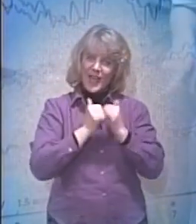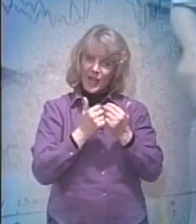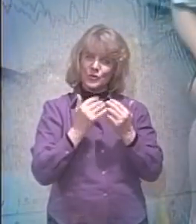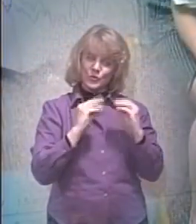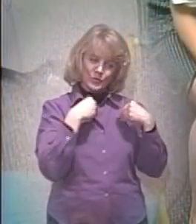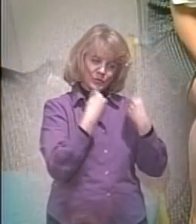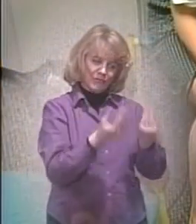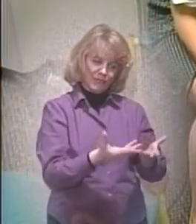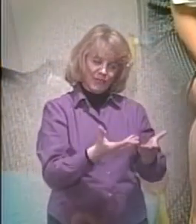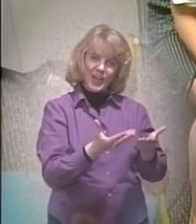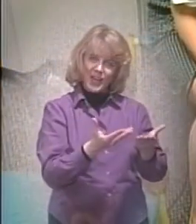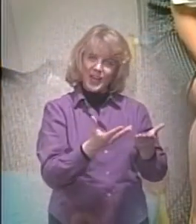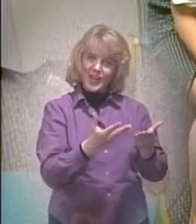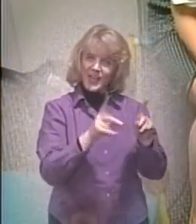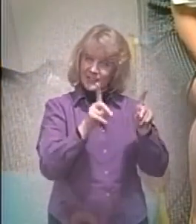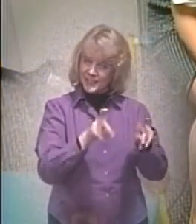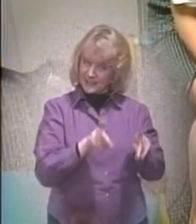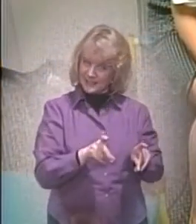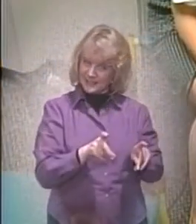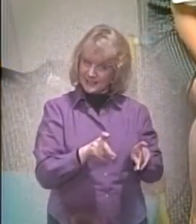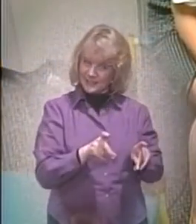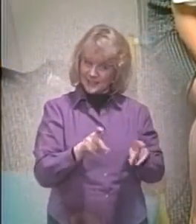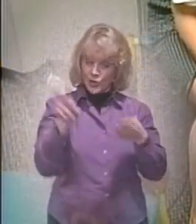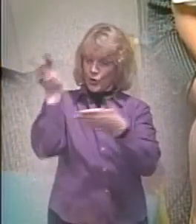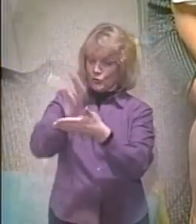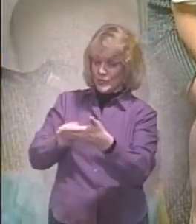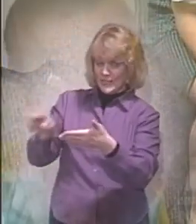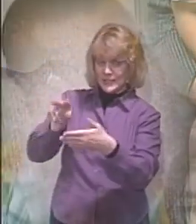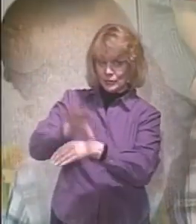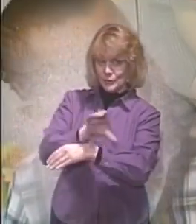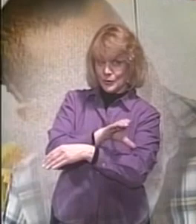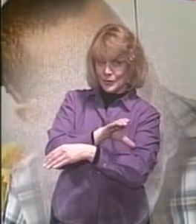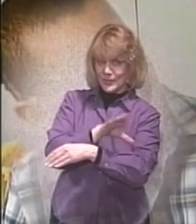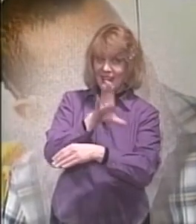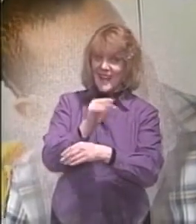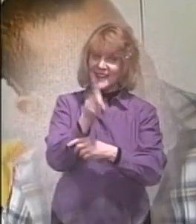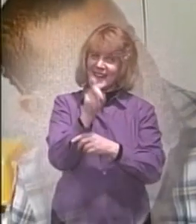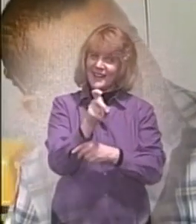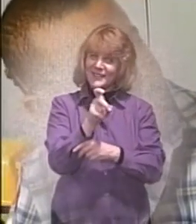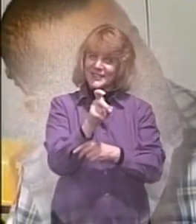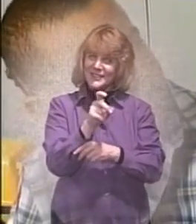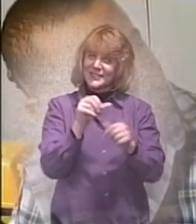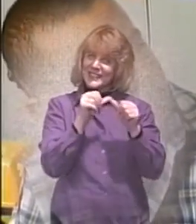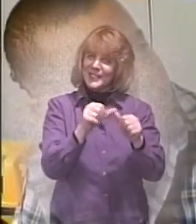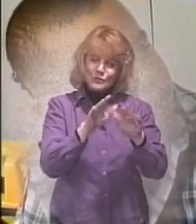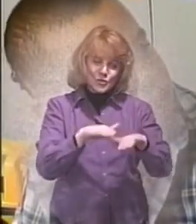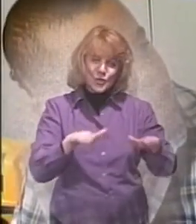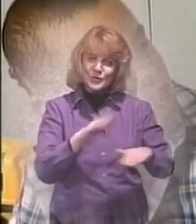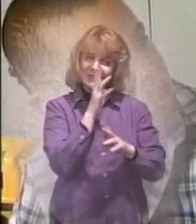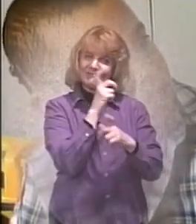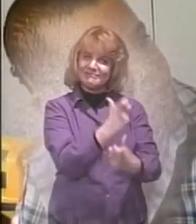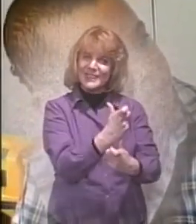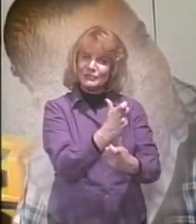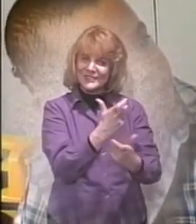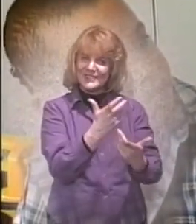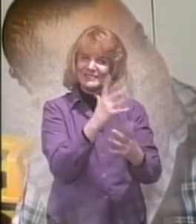results, and in using a variety of techniques to keep a child interested as the child grows older.